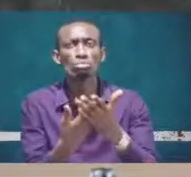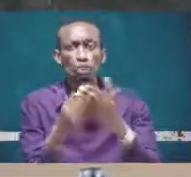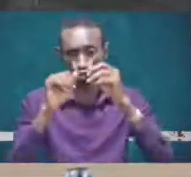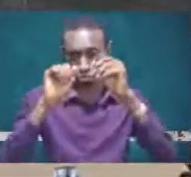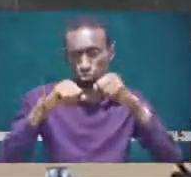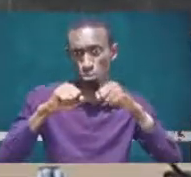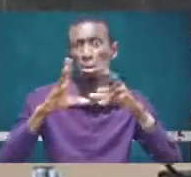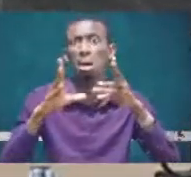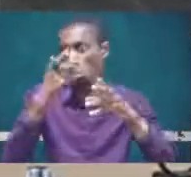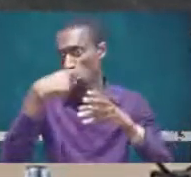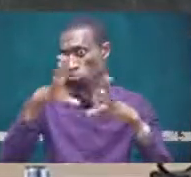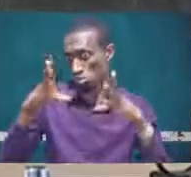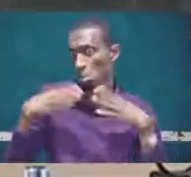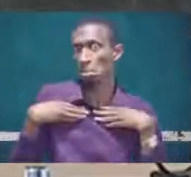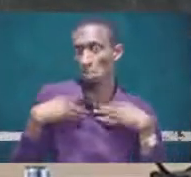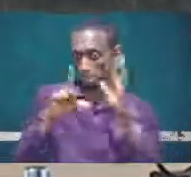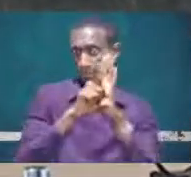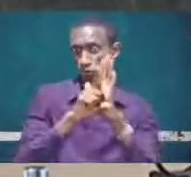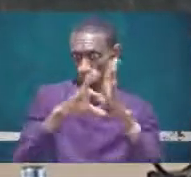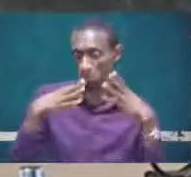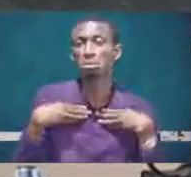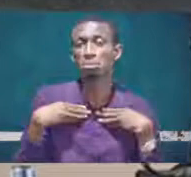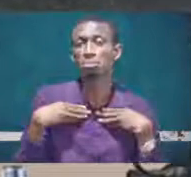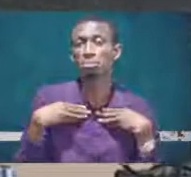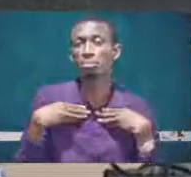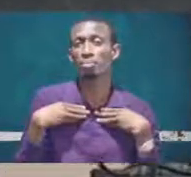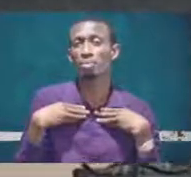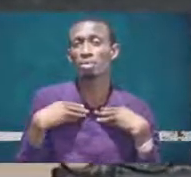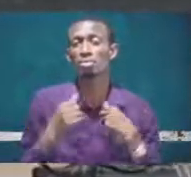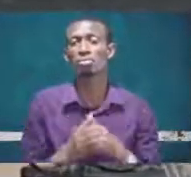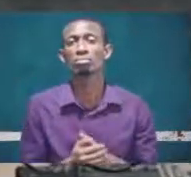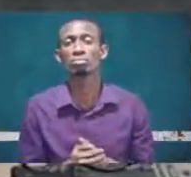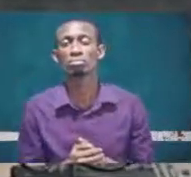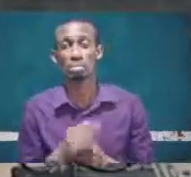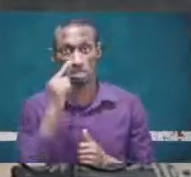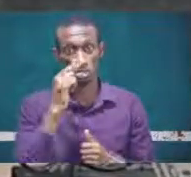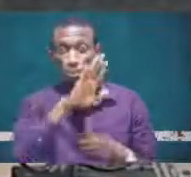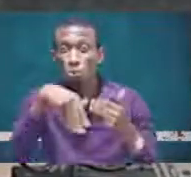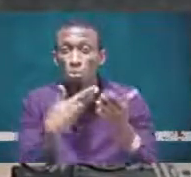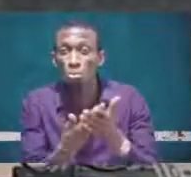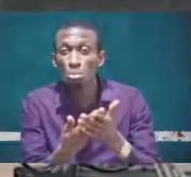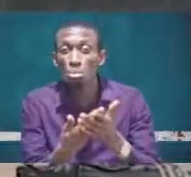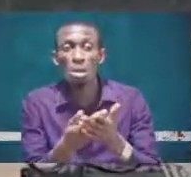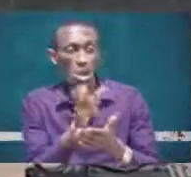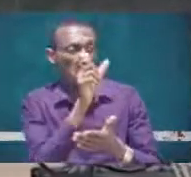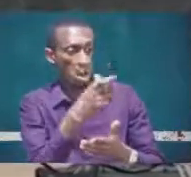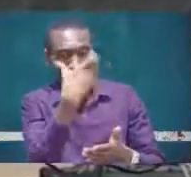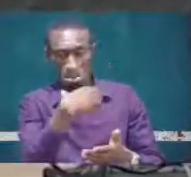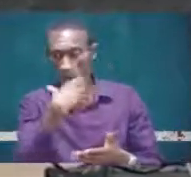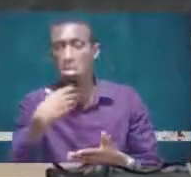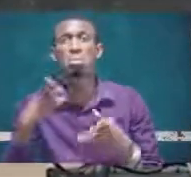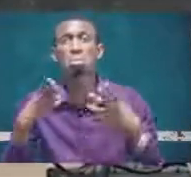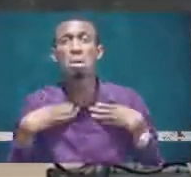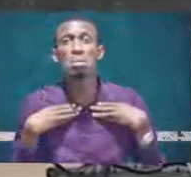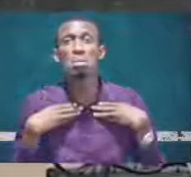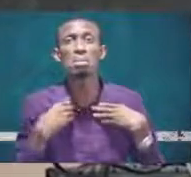be accepted by the law, anything that can be accepted by the public to act as a